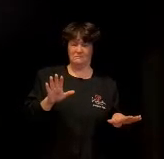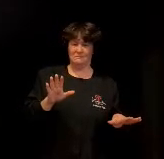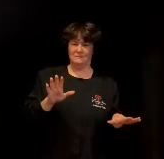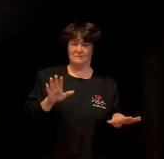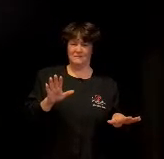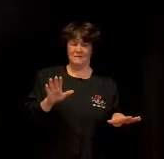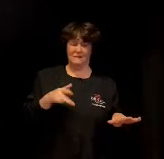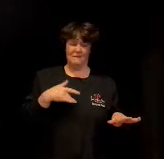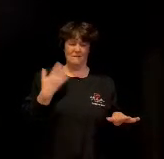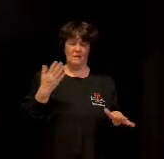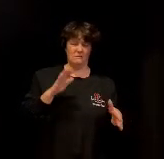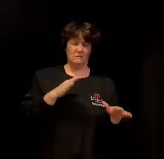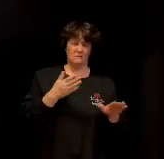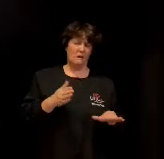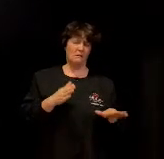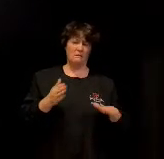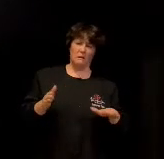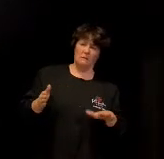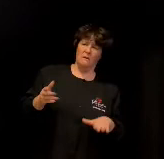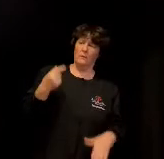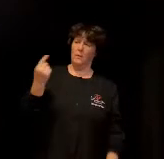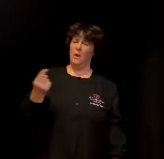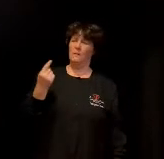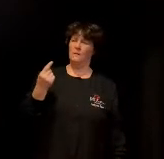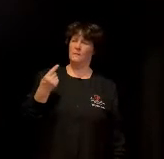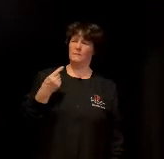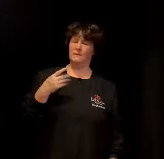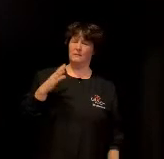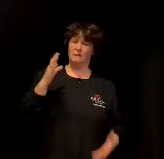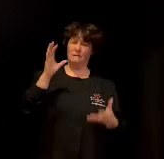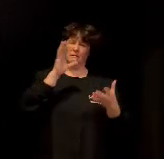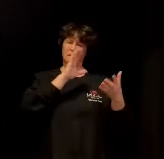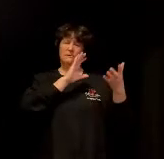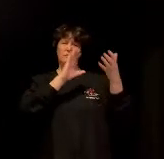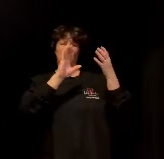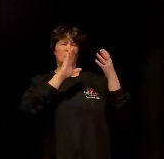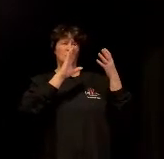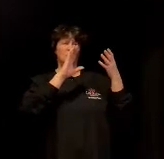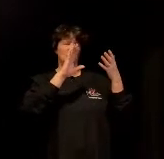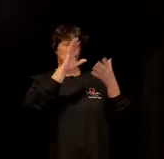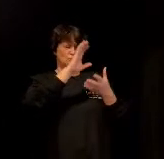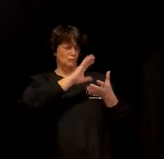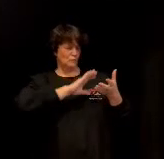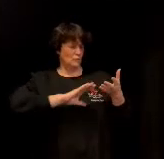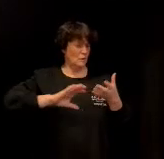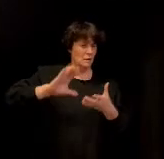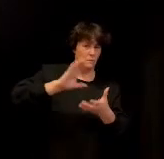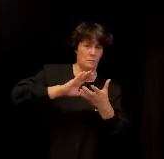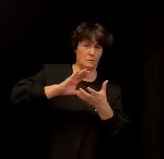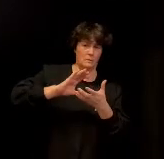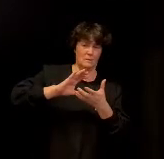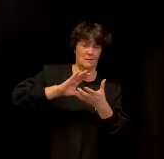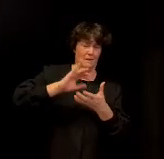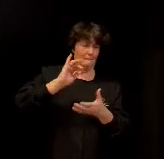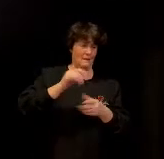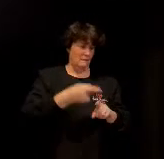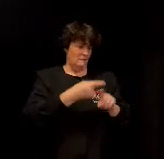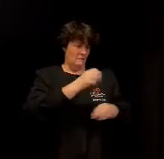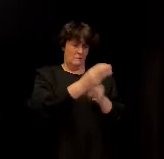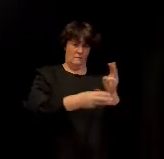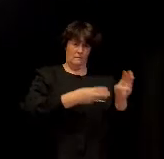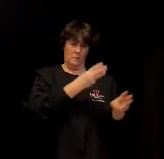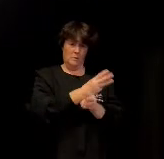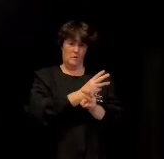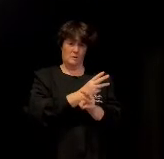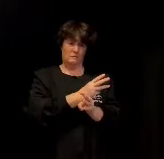and despair and confusion and the chaos that the world experiences. I